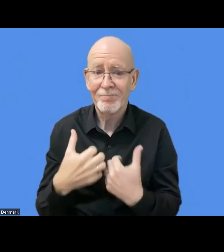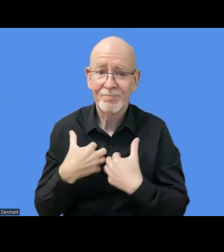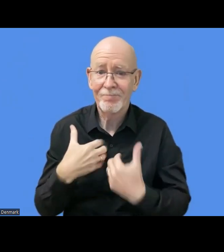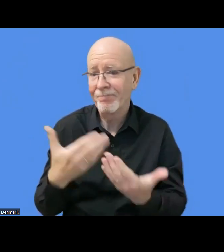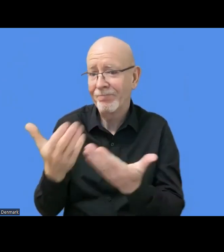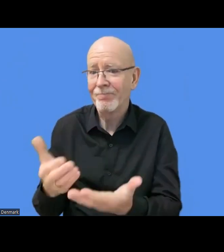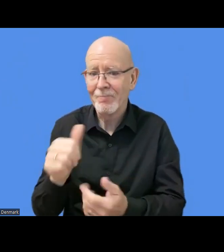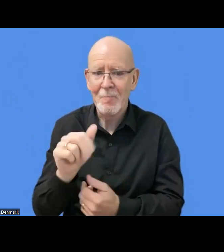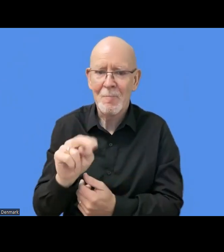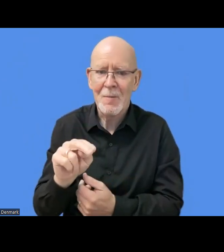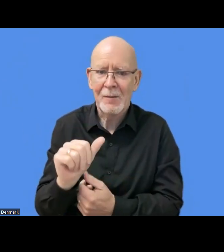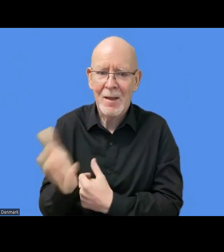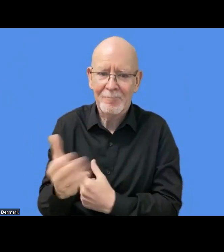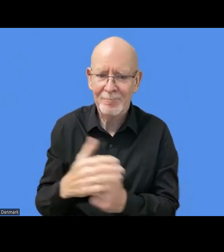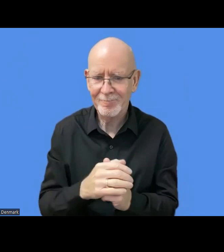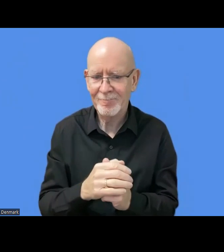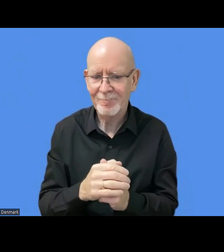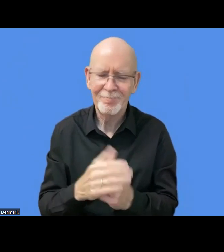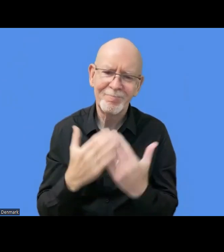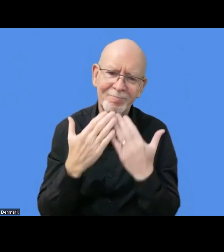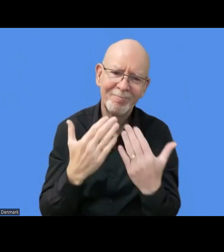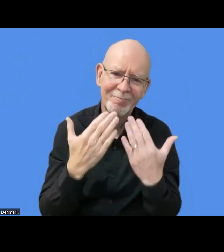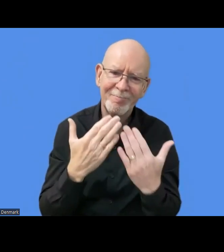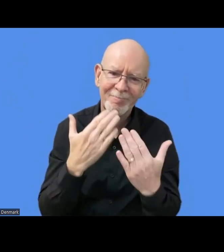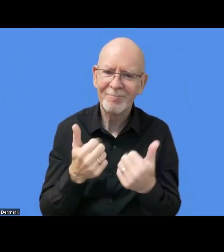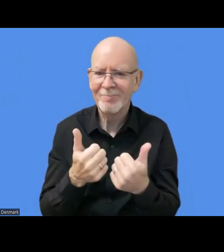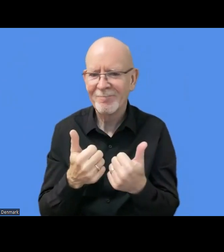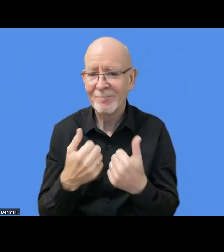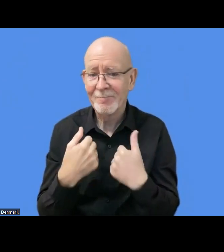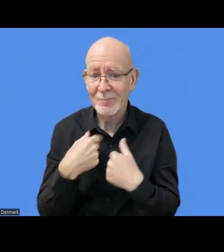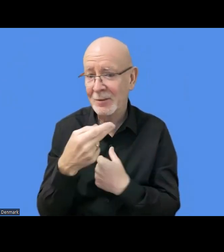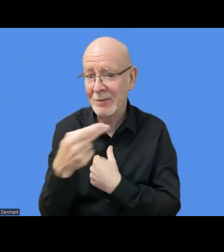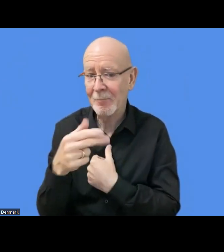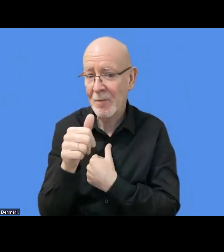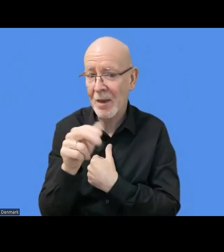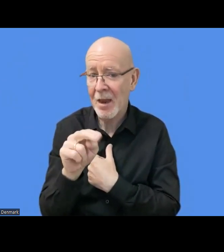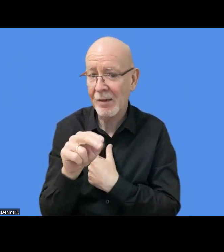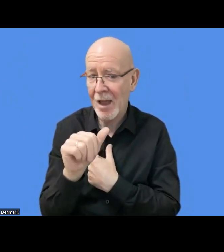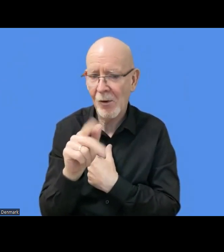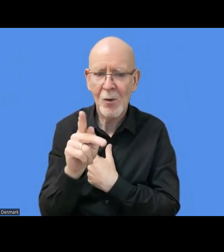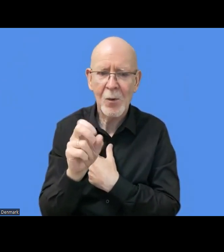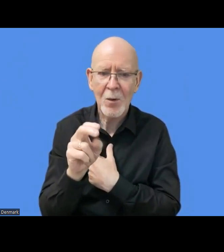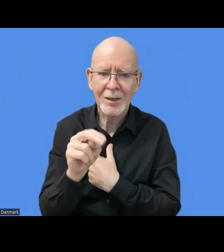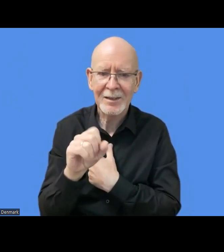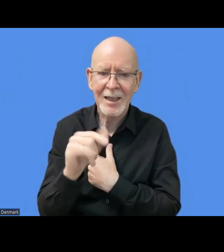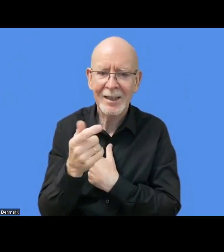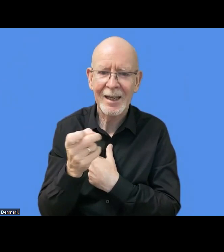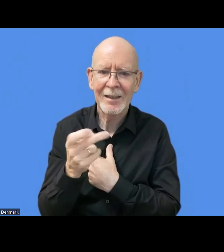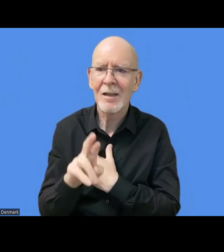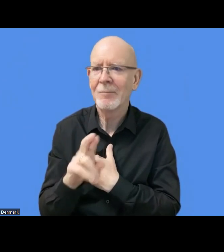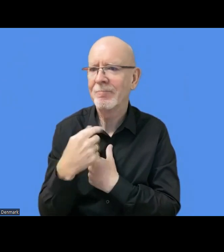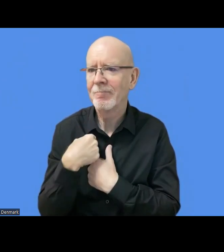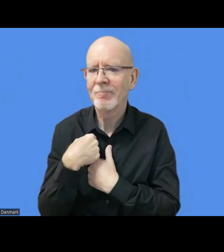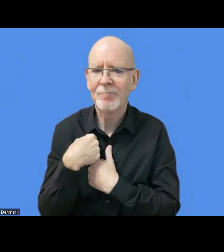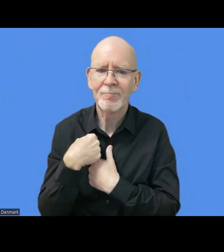and Operations within the Zero Project team. We're very happy to have this opportunity to present our work and specifically